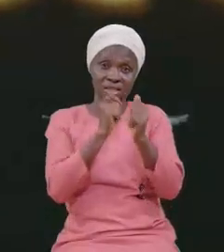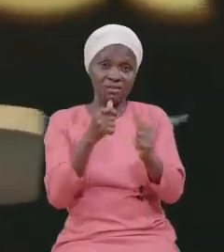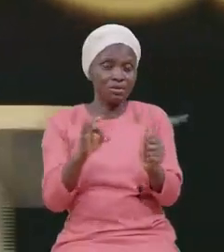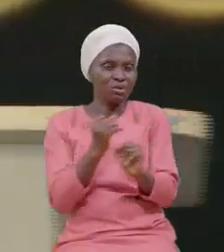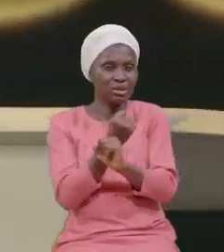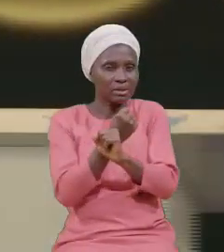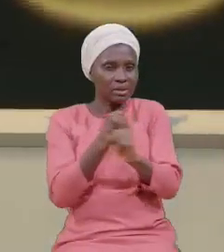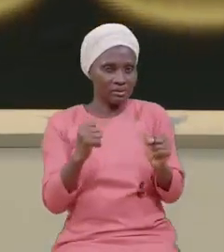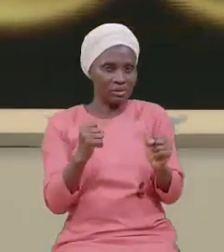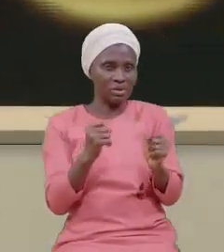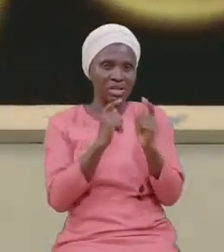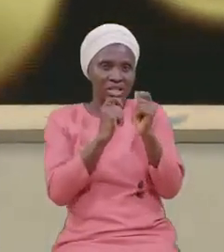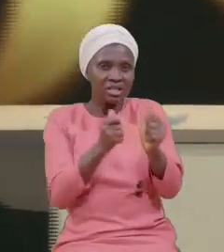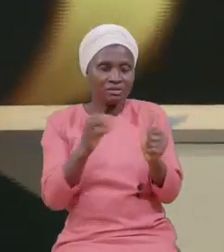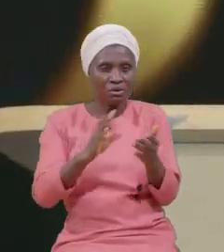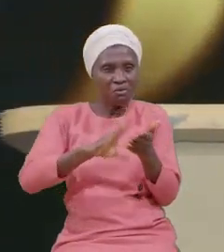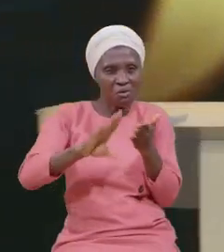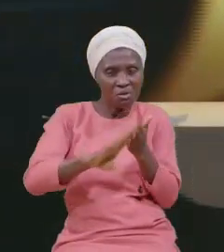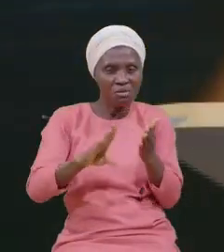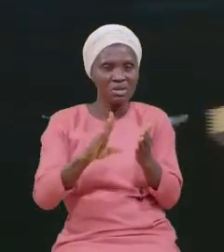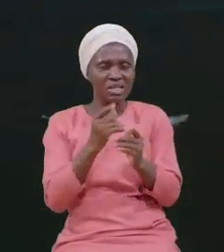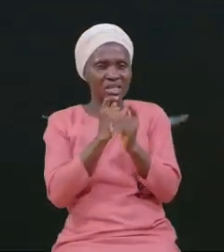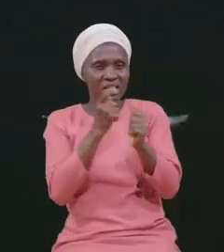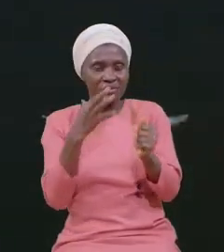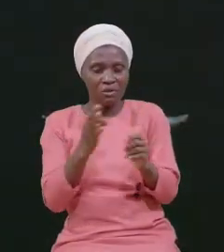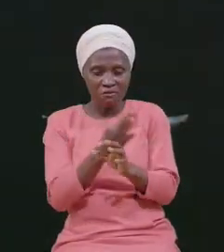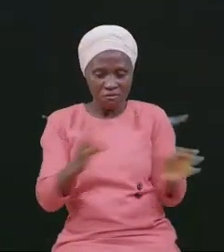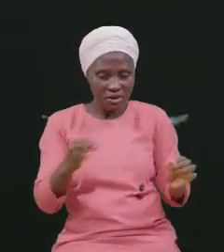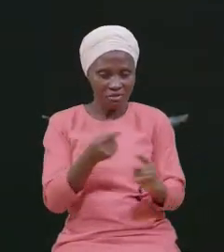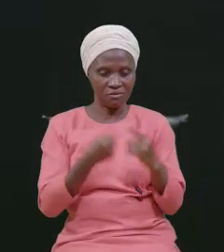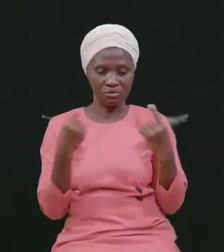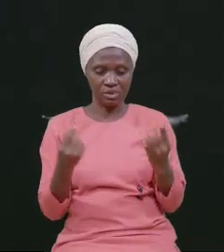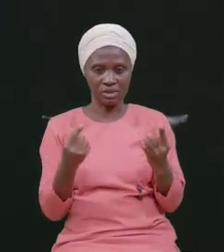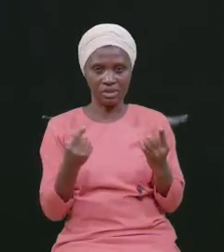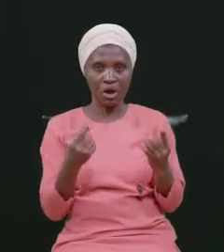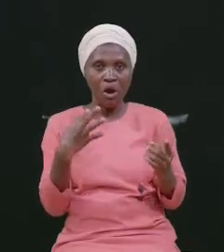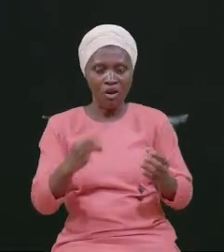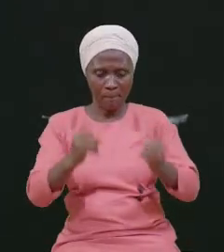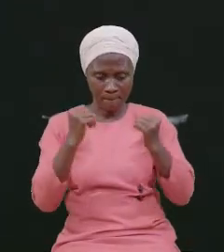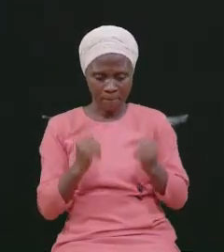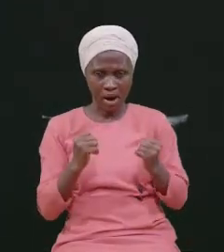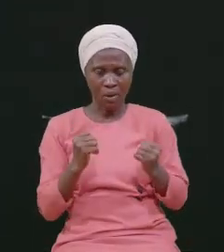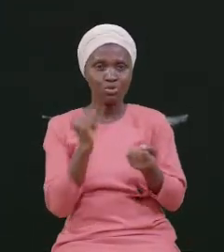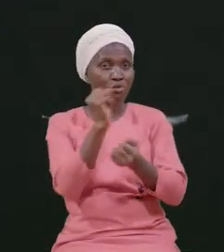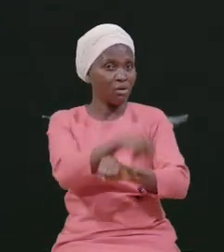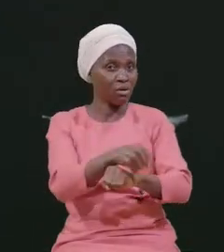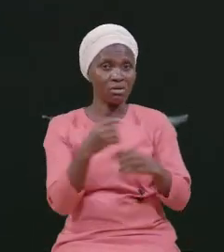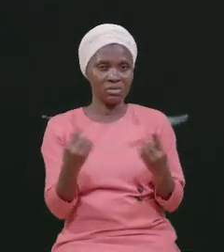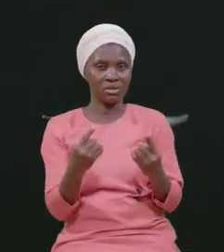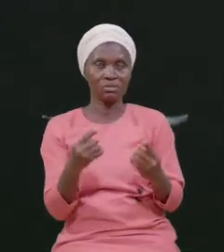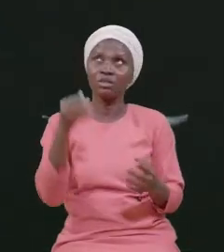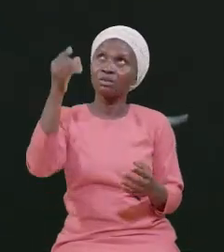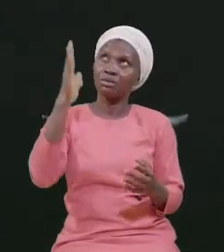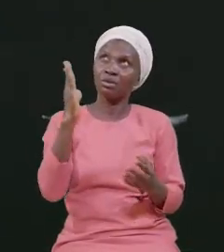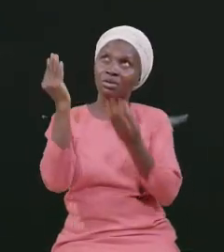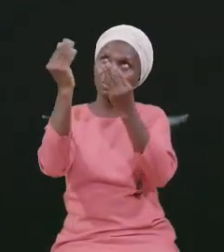forgiveness, of freedom from sin, of power over sin, the Lord bring to every